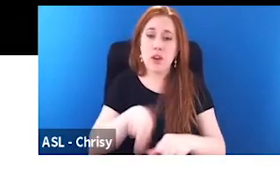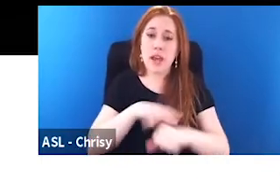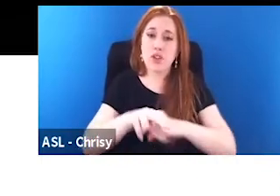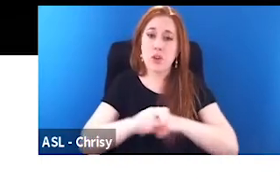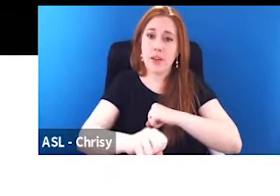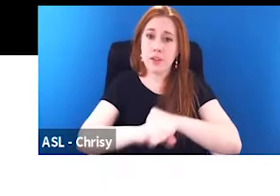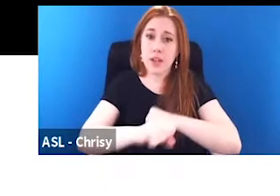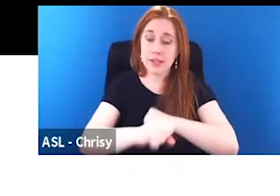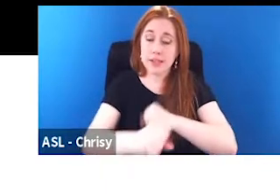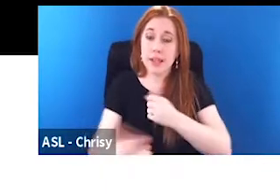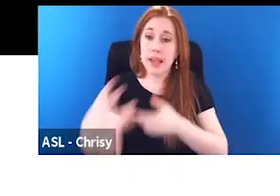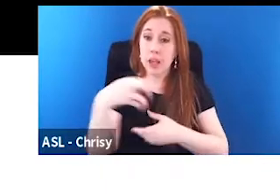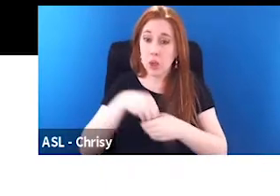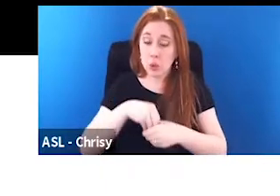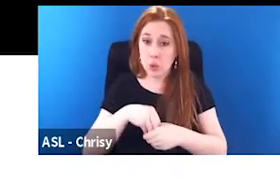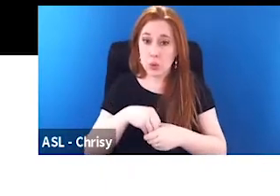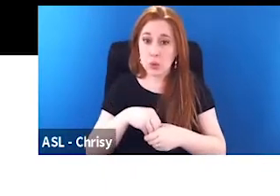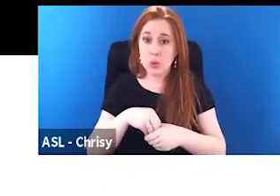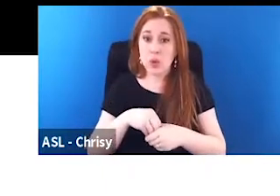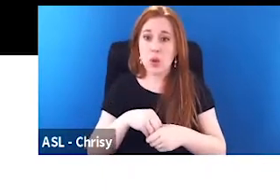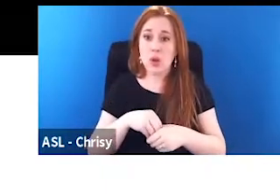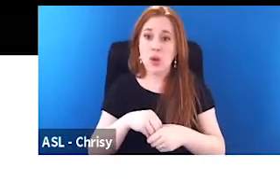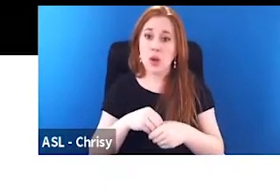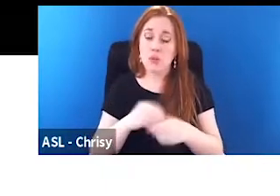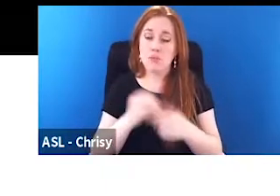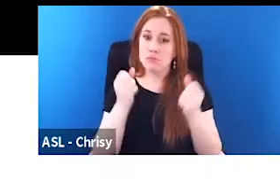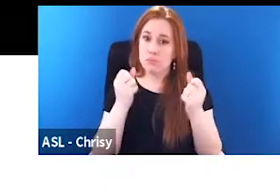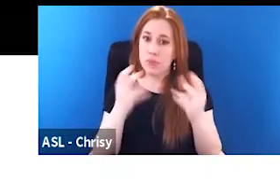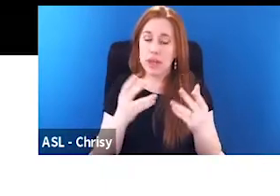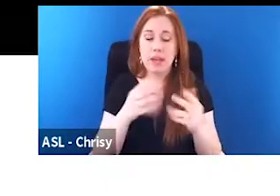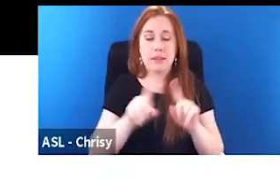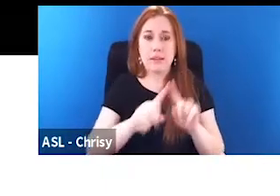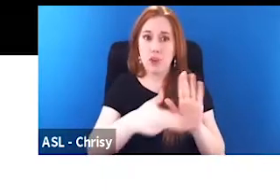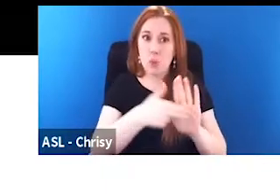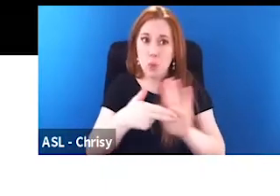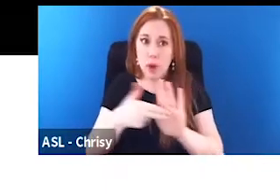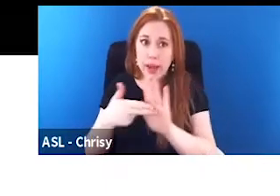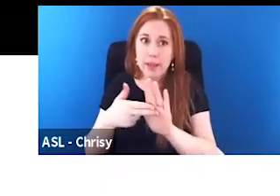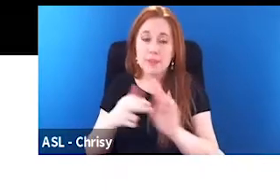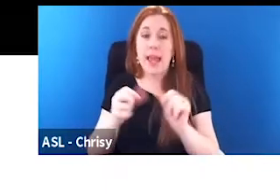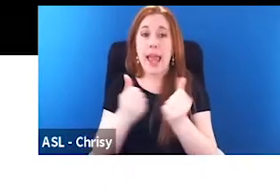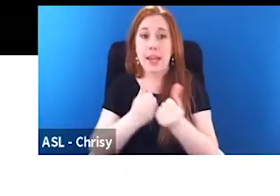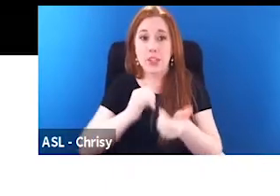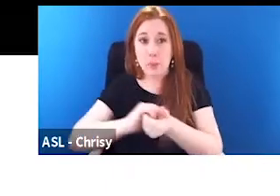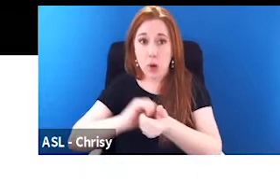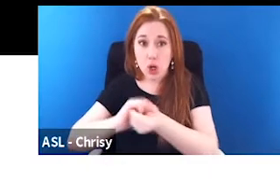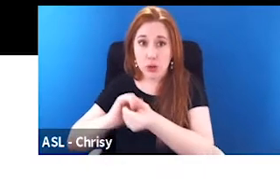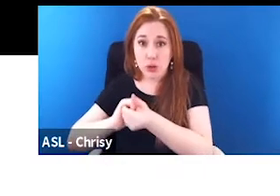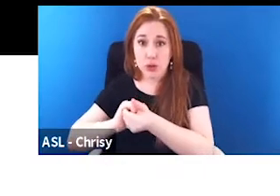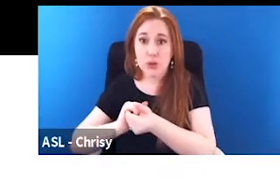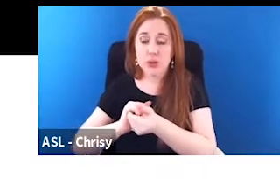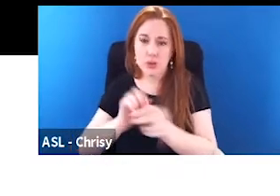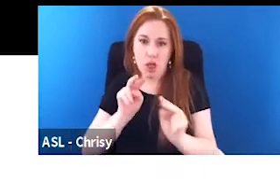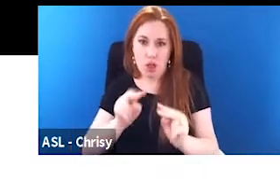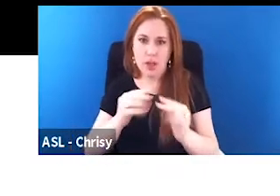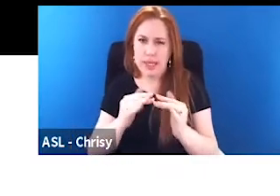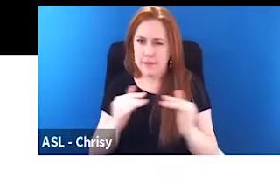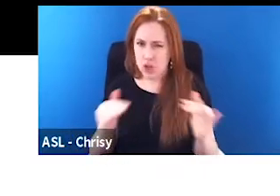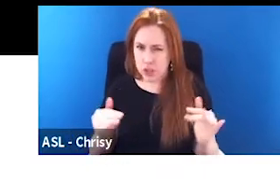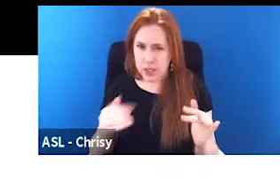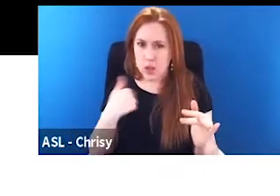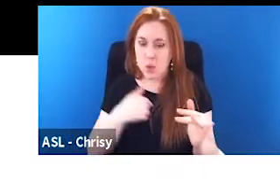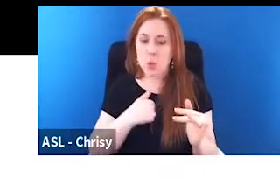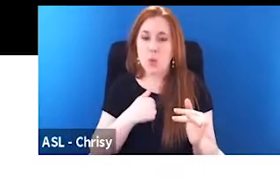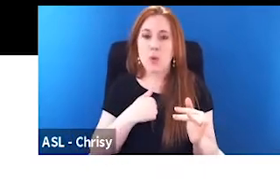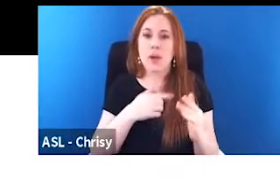which includes a host of our brands as well as agency partners to talk and look at diversity. And so we broke, the